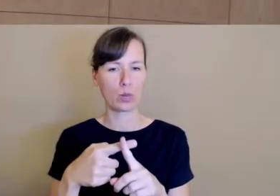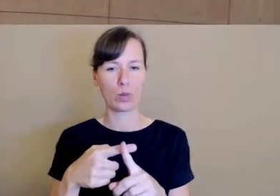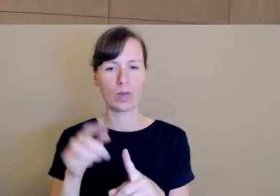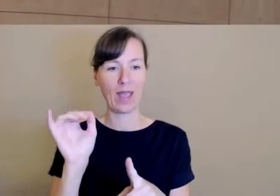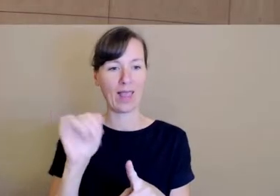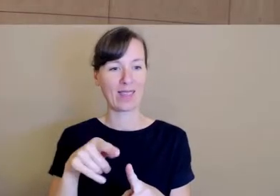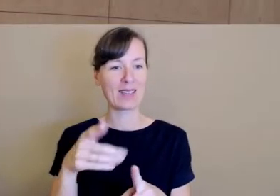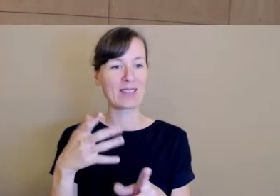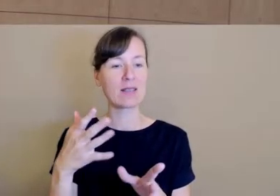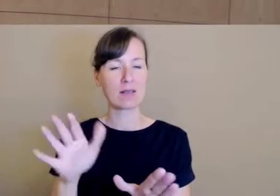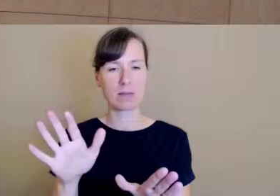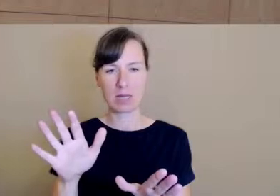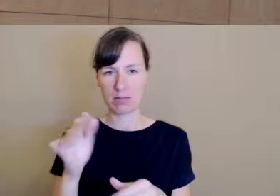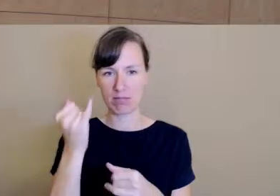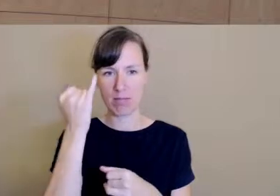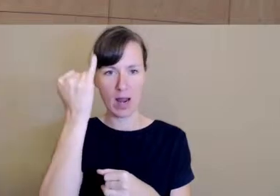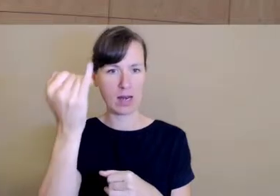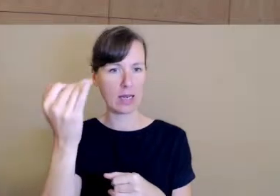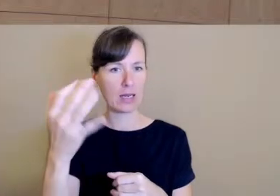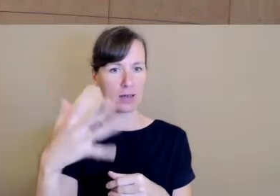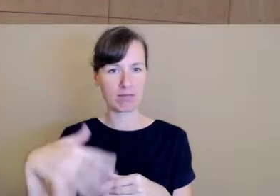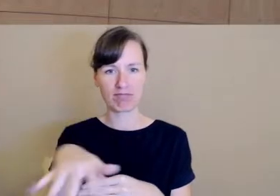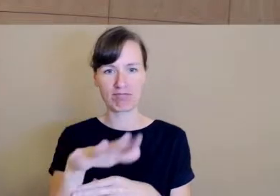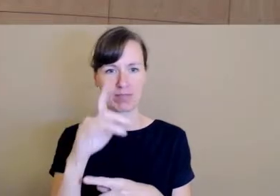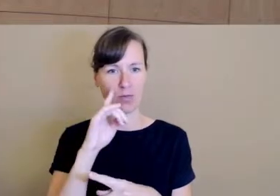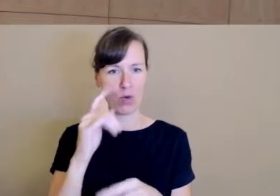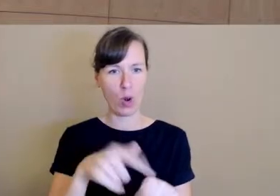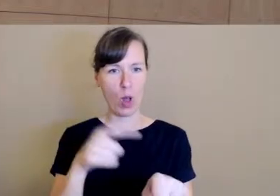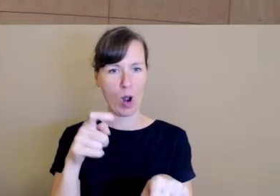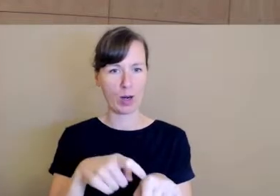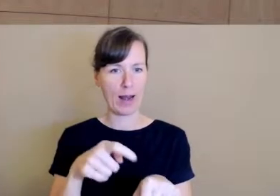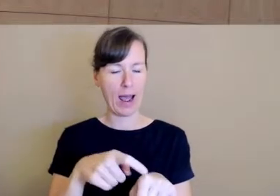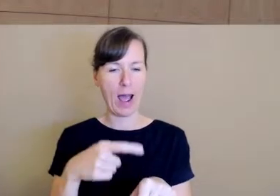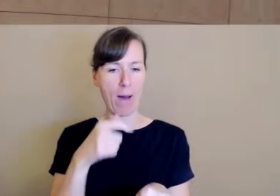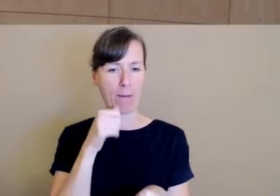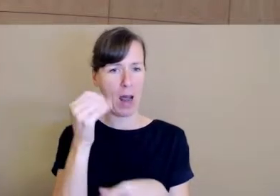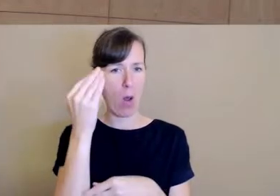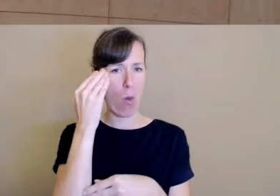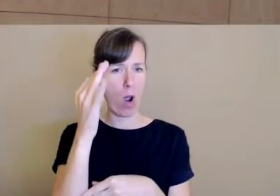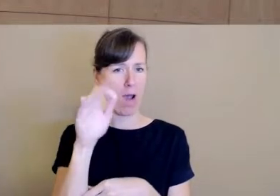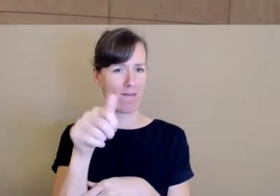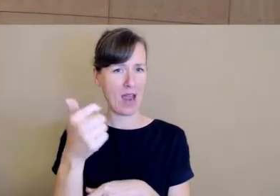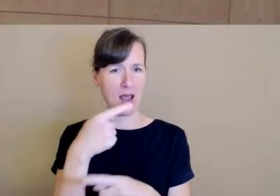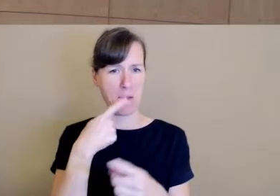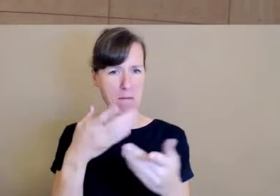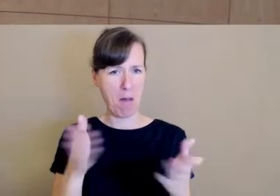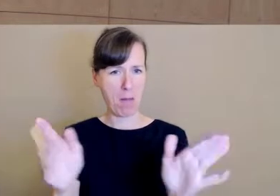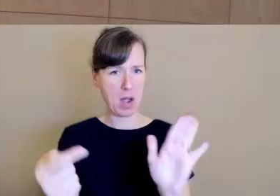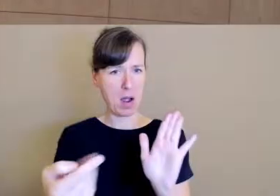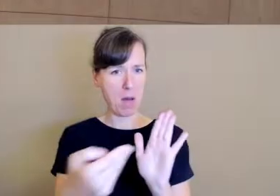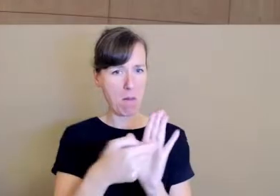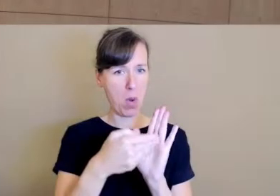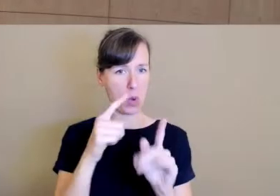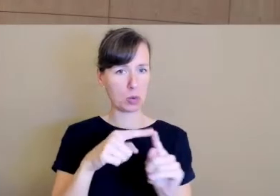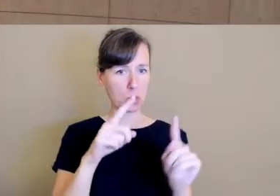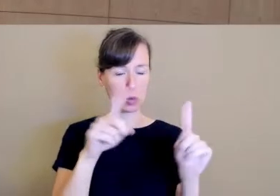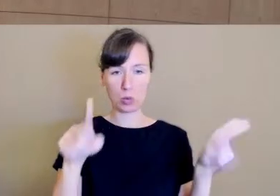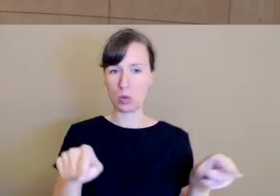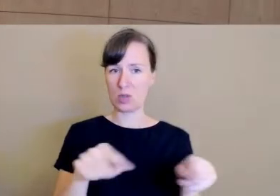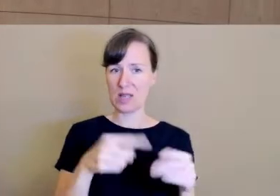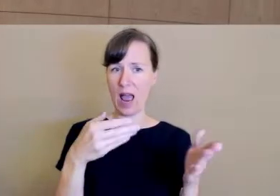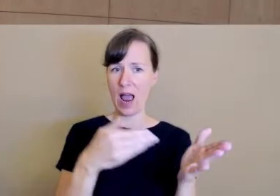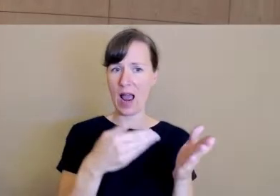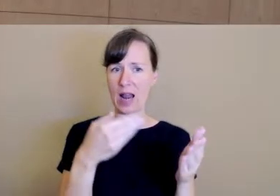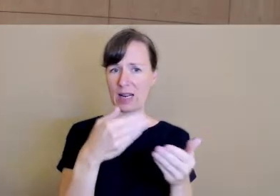long time. I think, I'm not aware of any public opposition to the idea of having a sign near the intersection,